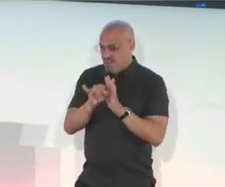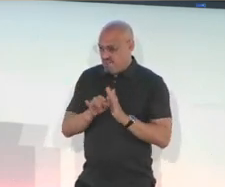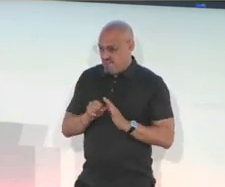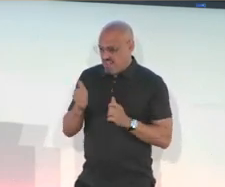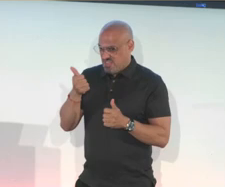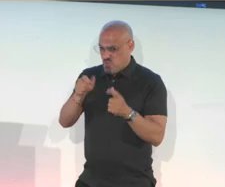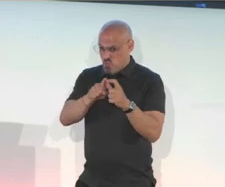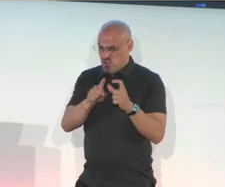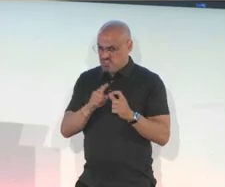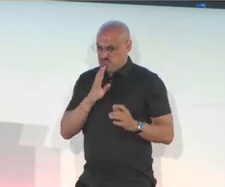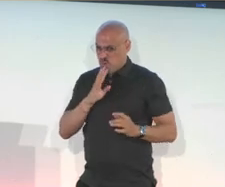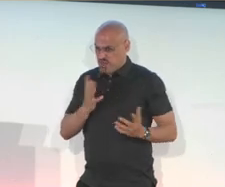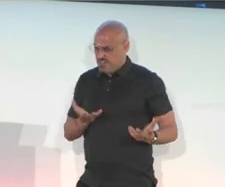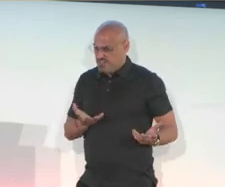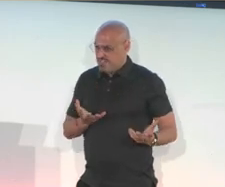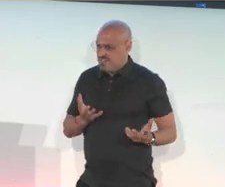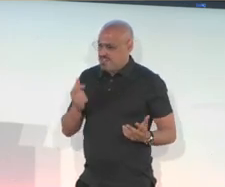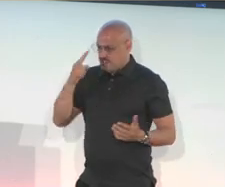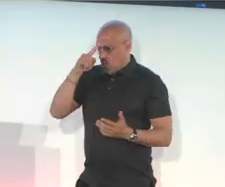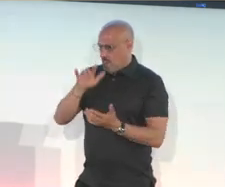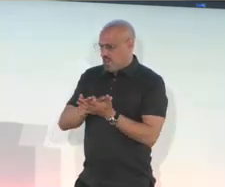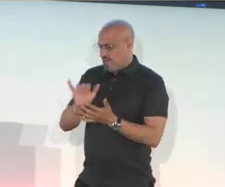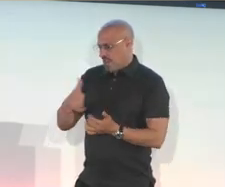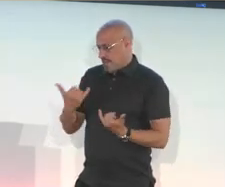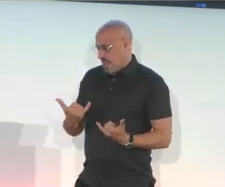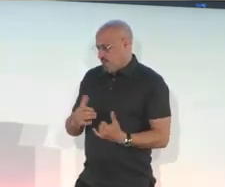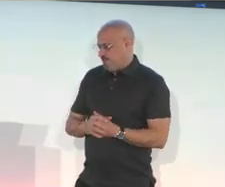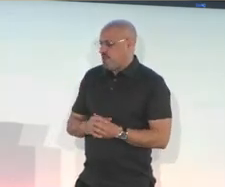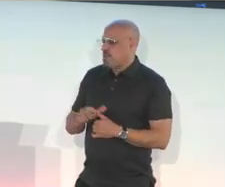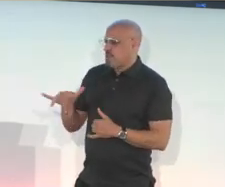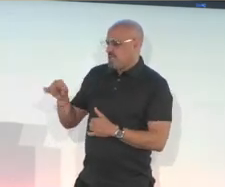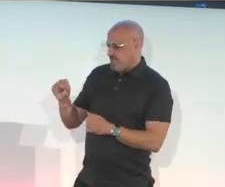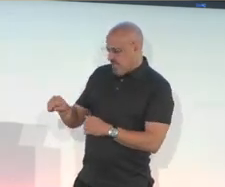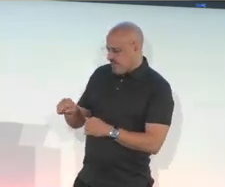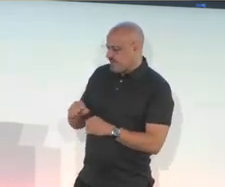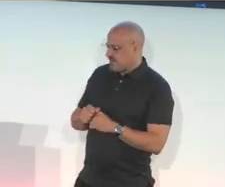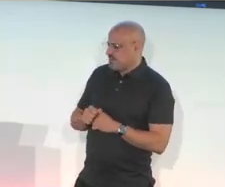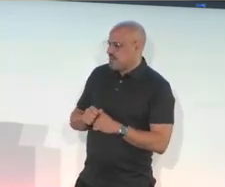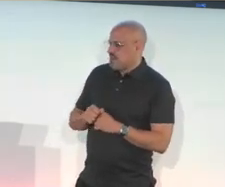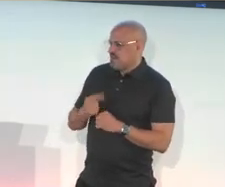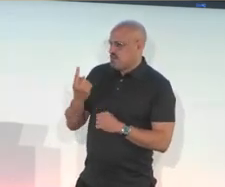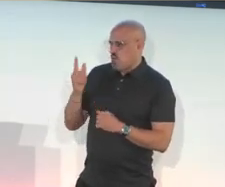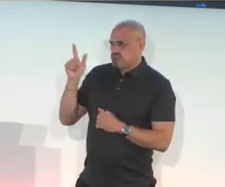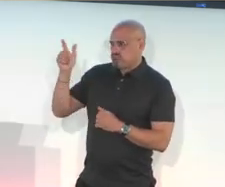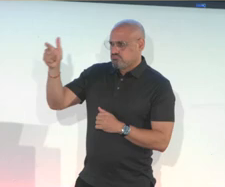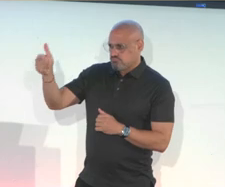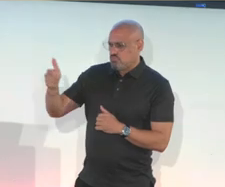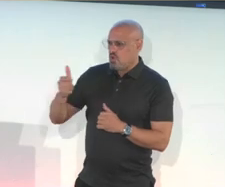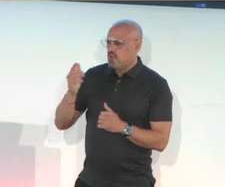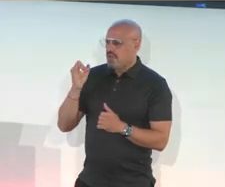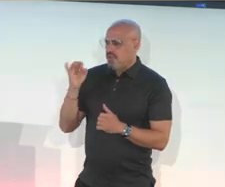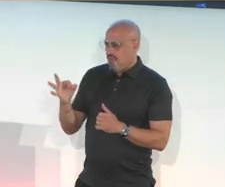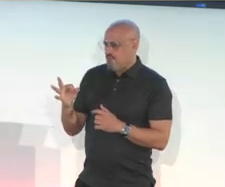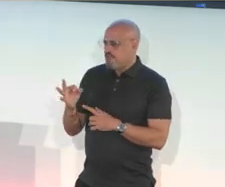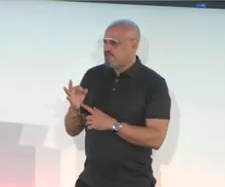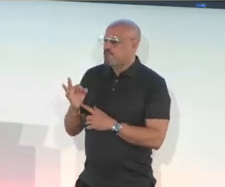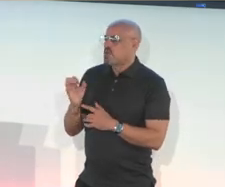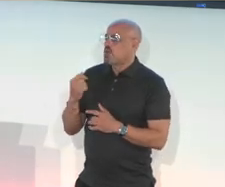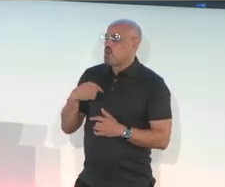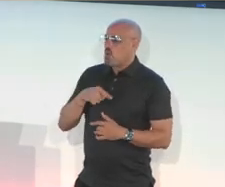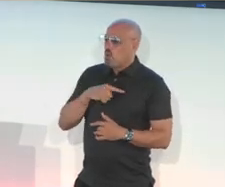spoken. And that's what I believe. But yes, it is like at one point, if